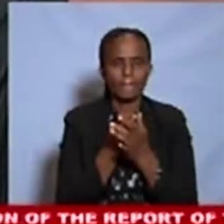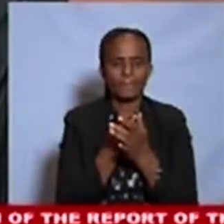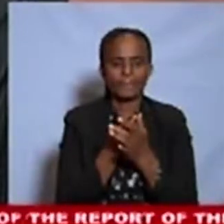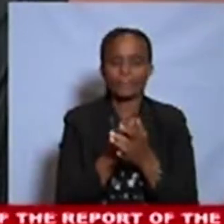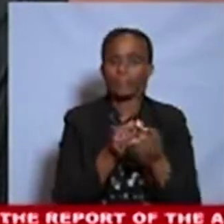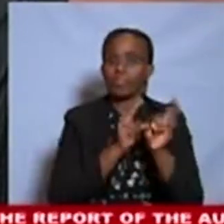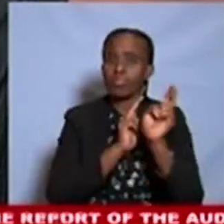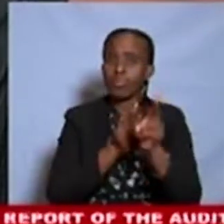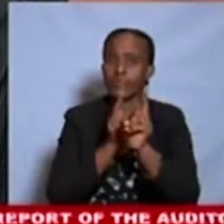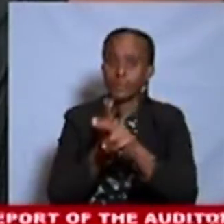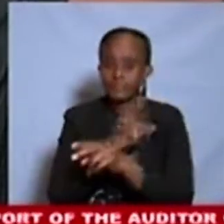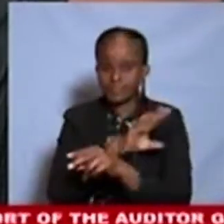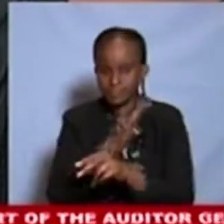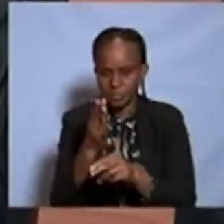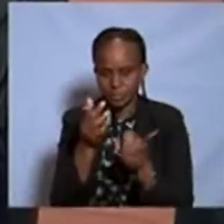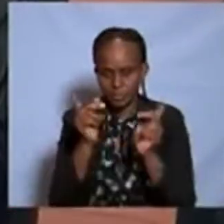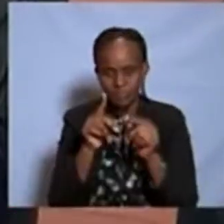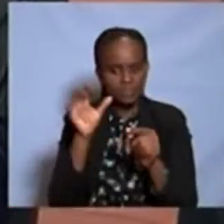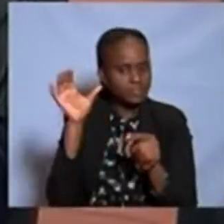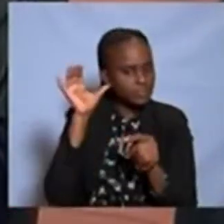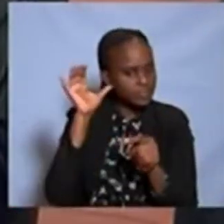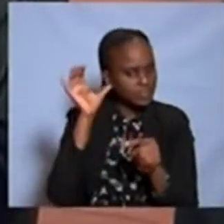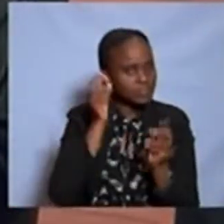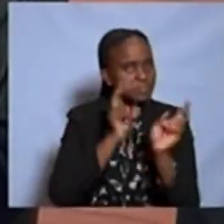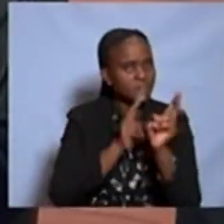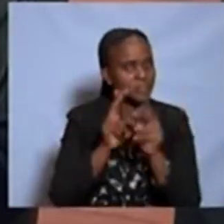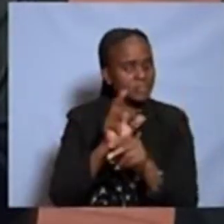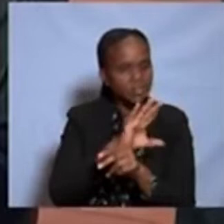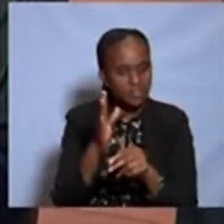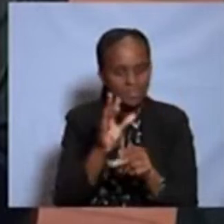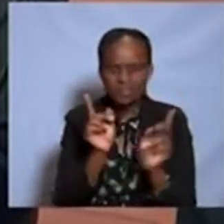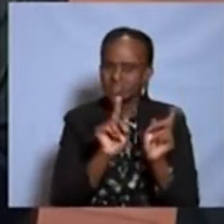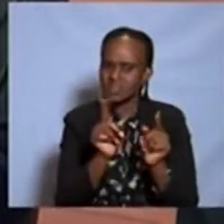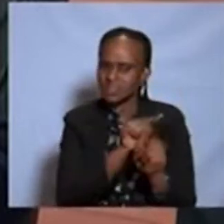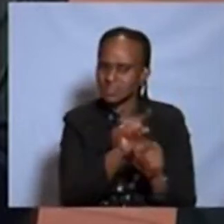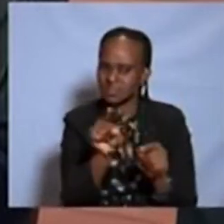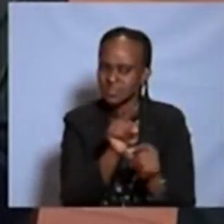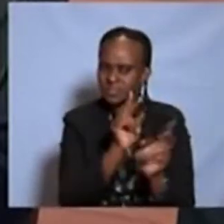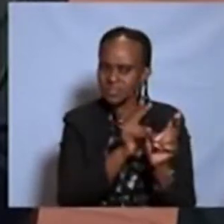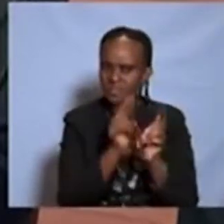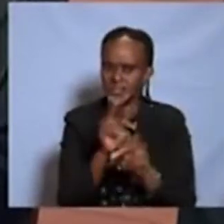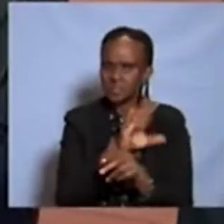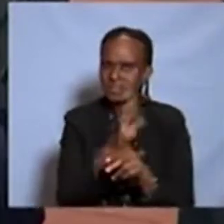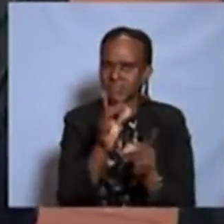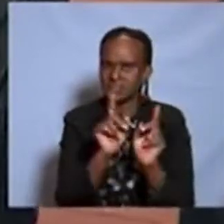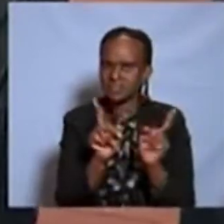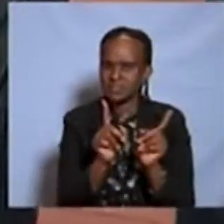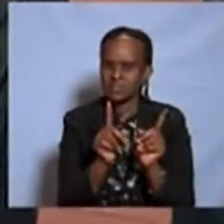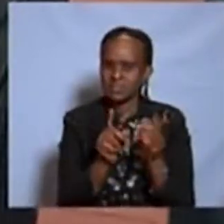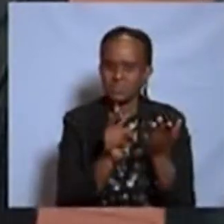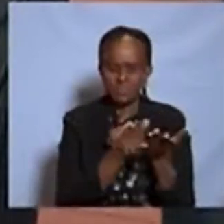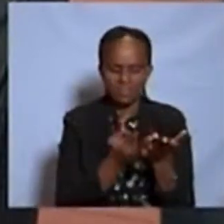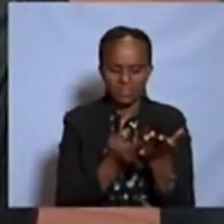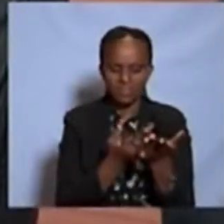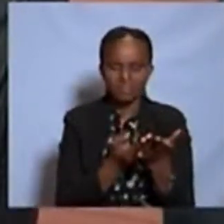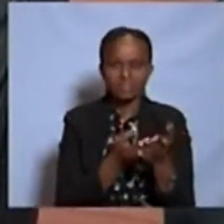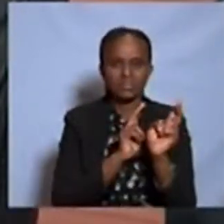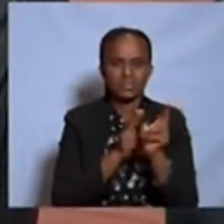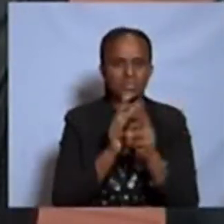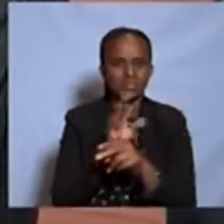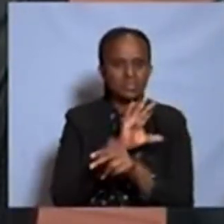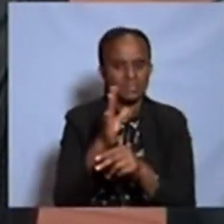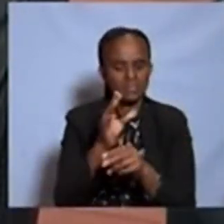the response, when you hear the response, where is that one? Yeah. The response is